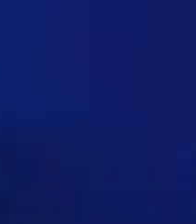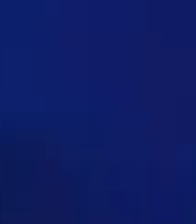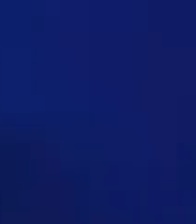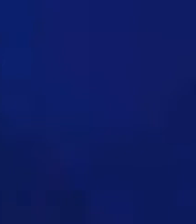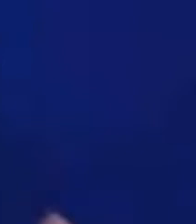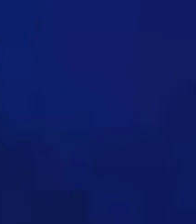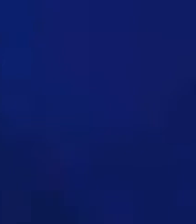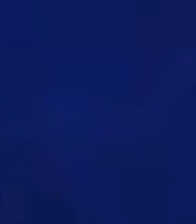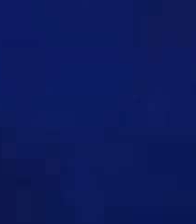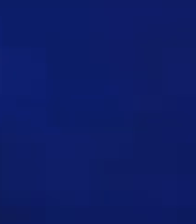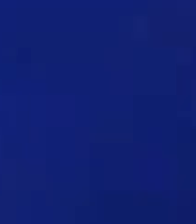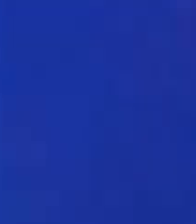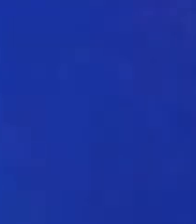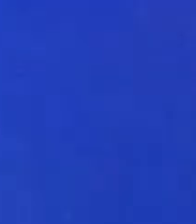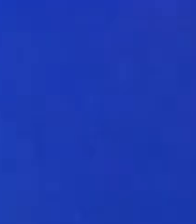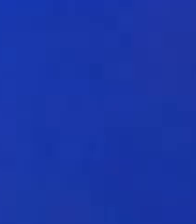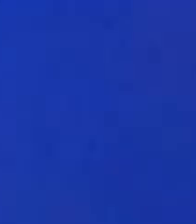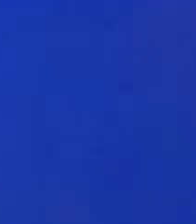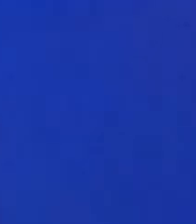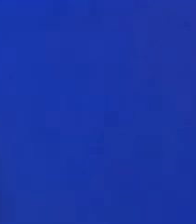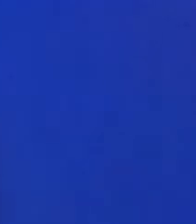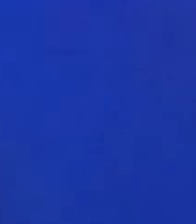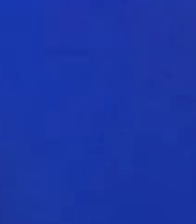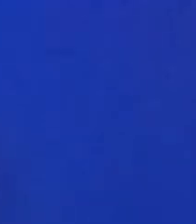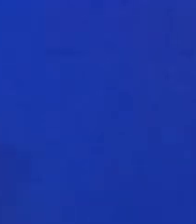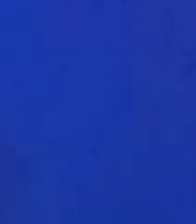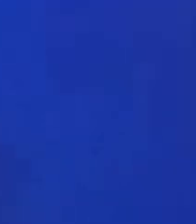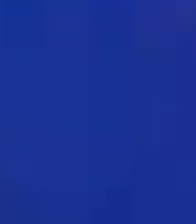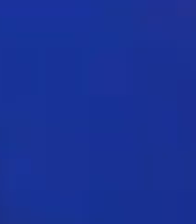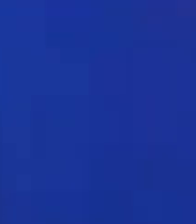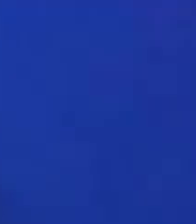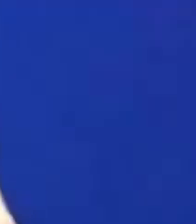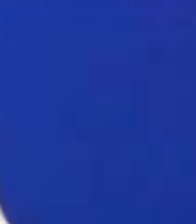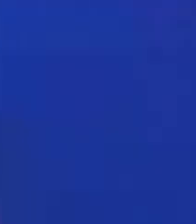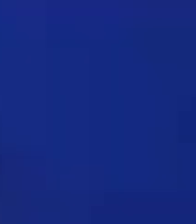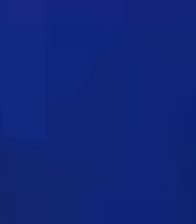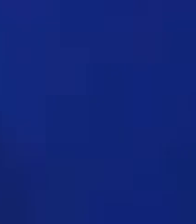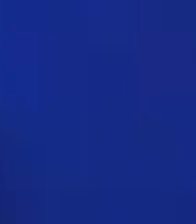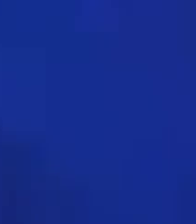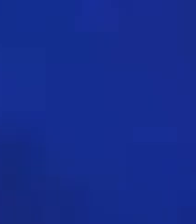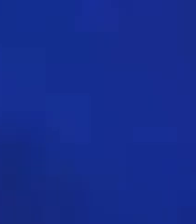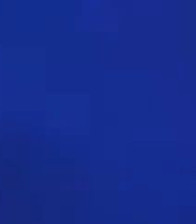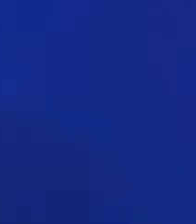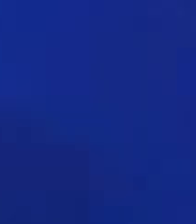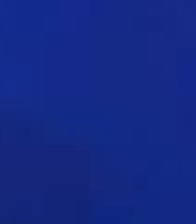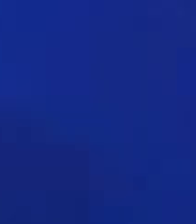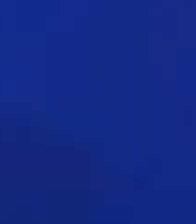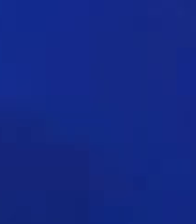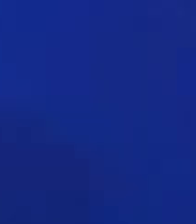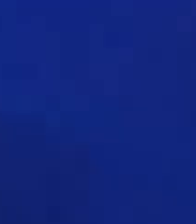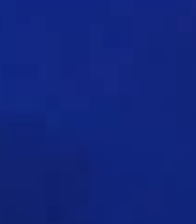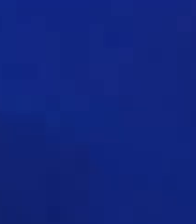for Karen. So the first one comes from Mike, and so he says, thank you so much for BizNation's fascinating learning